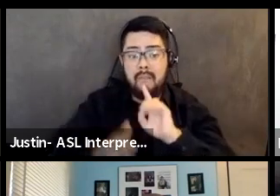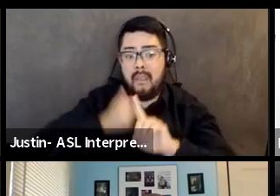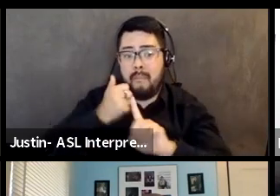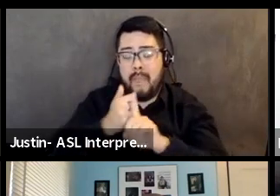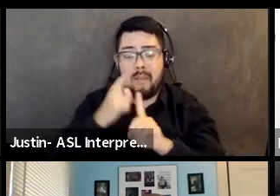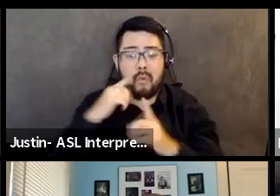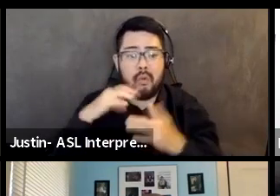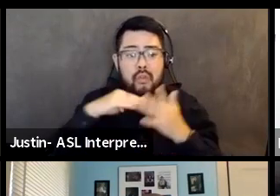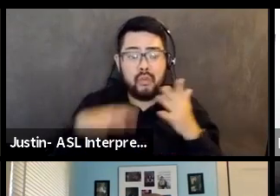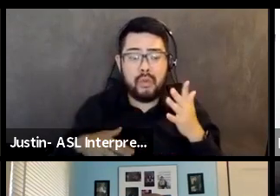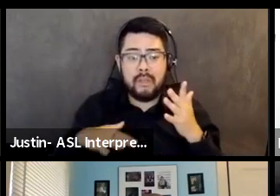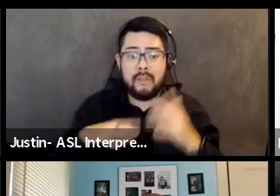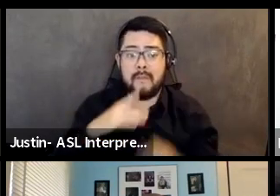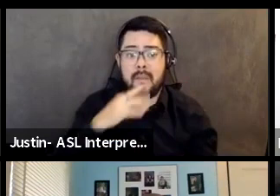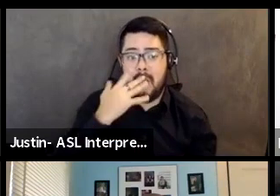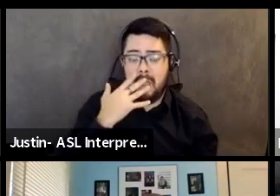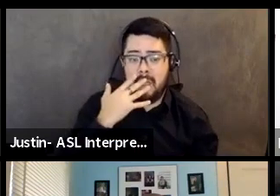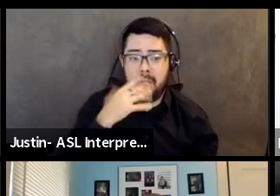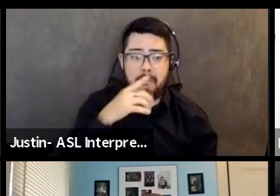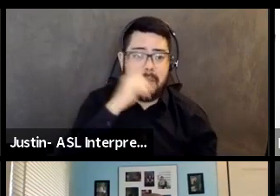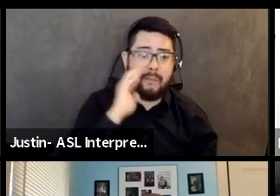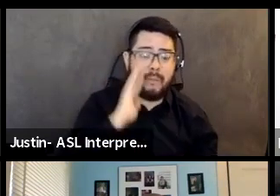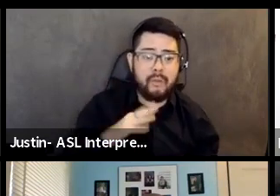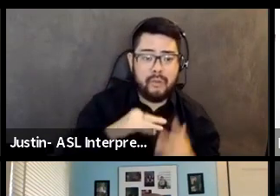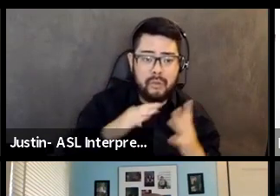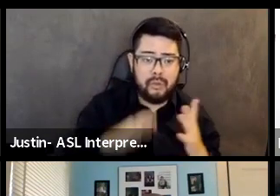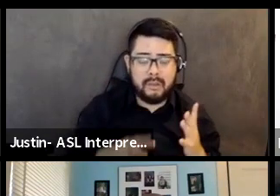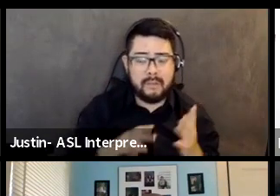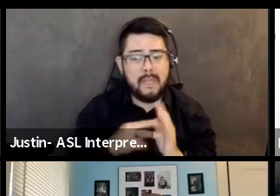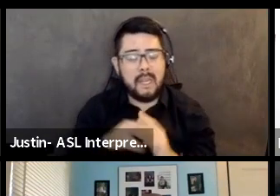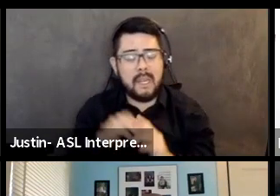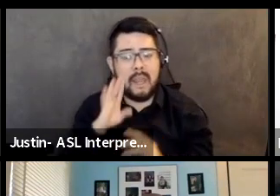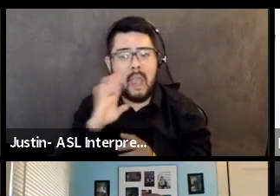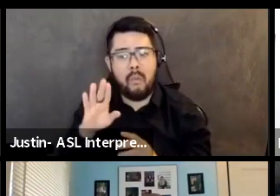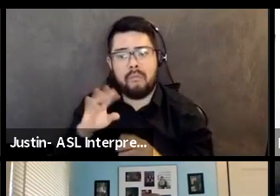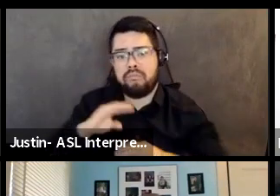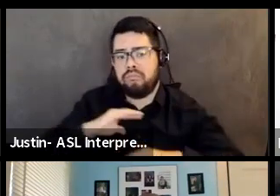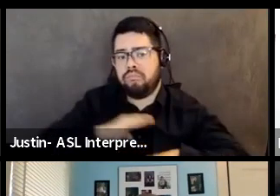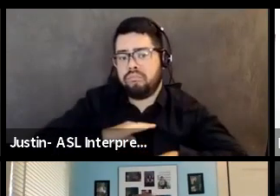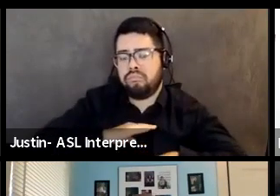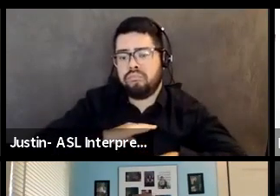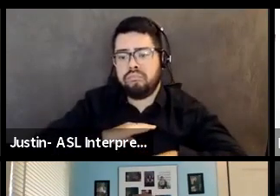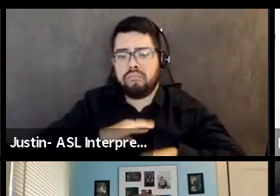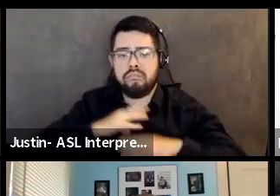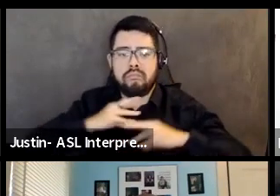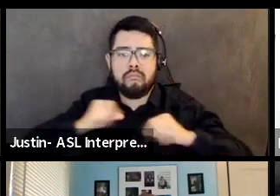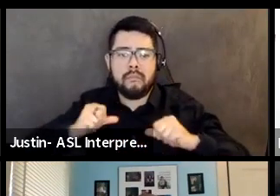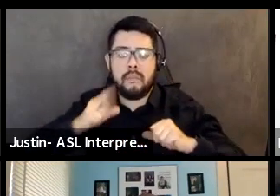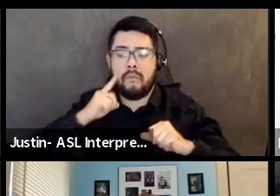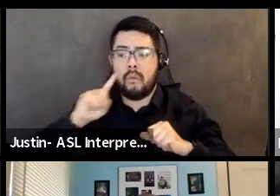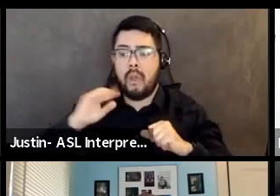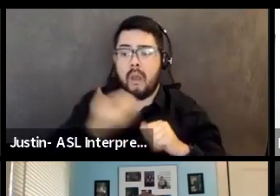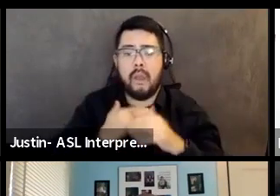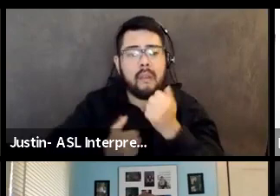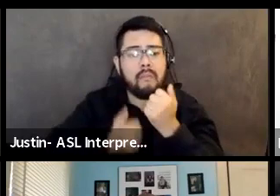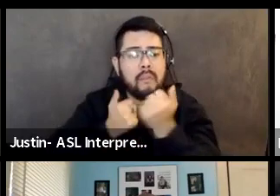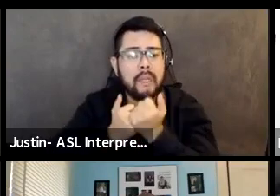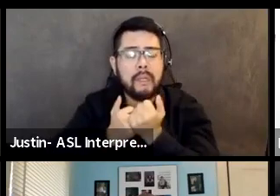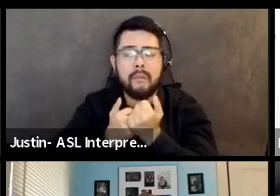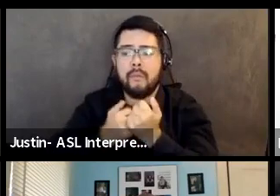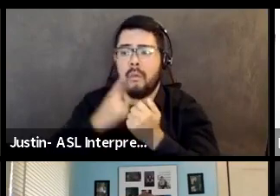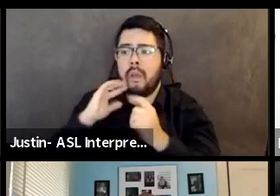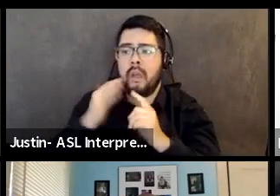on students of color sort of justifies our advocating or working towards or